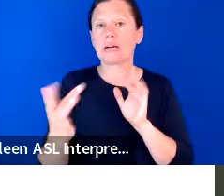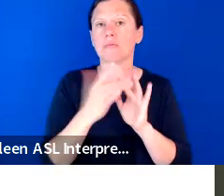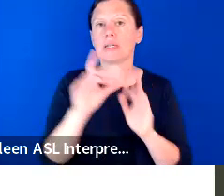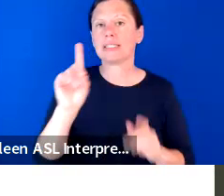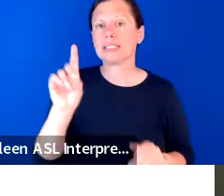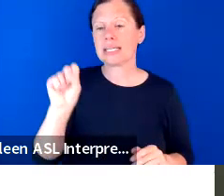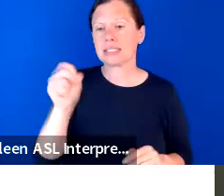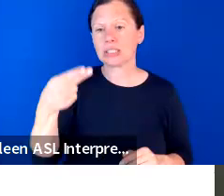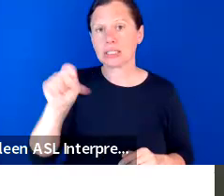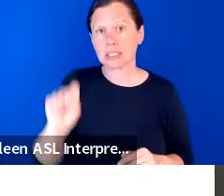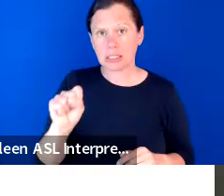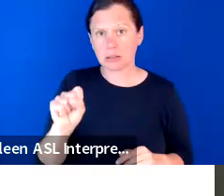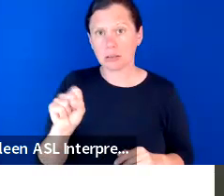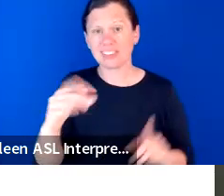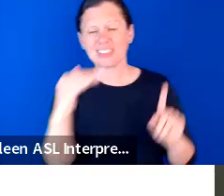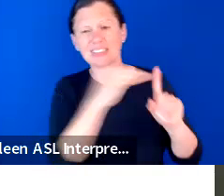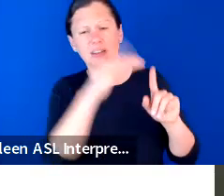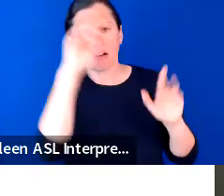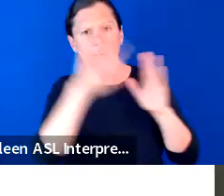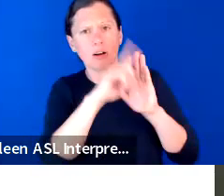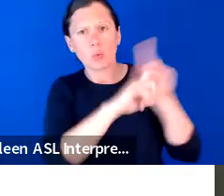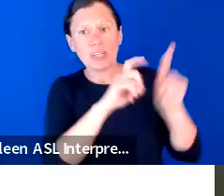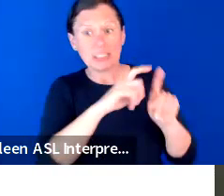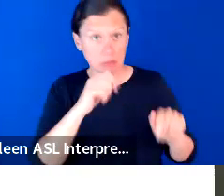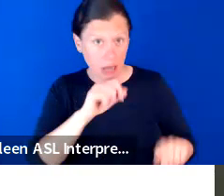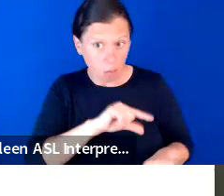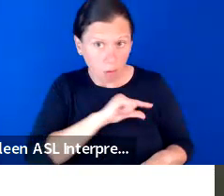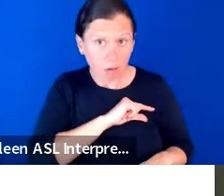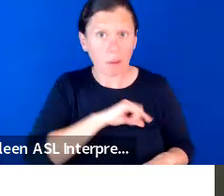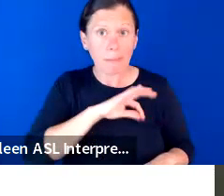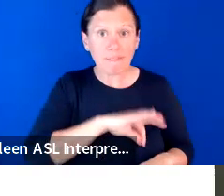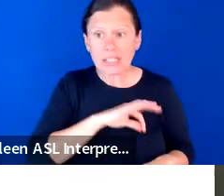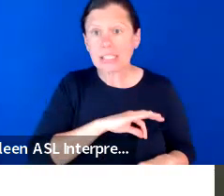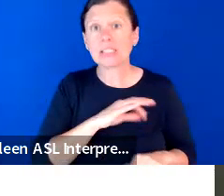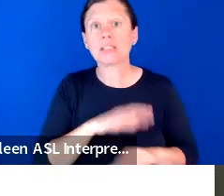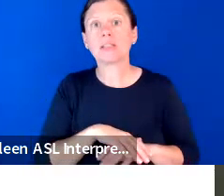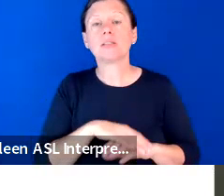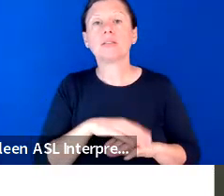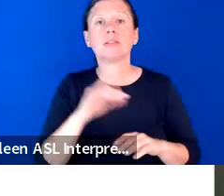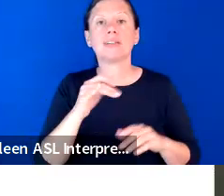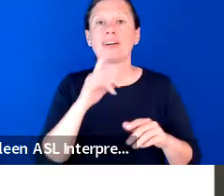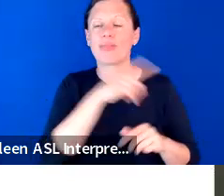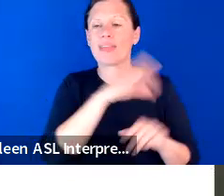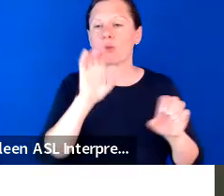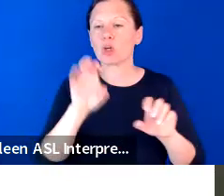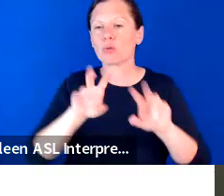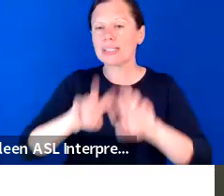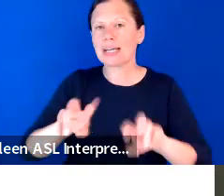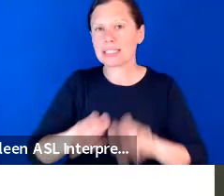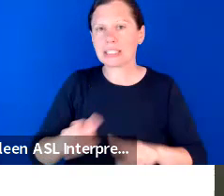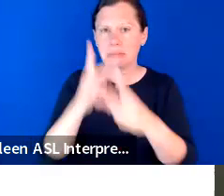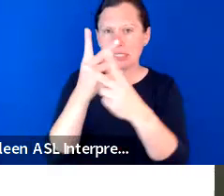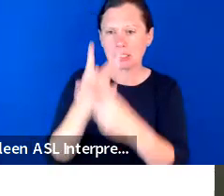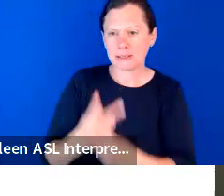future if you apply for benefits and to get a care needs assessment. The Healthcare Authority has responsibility for